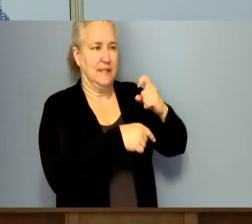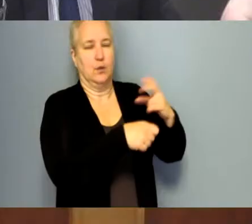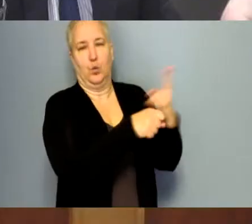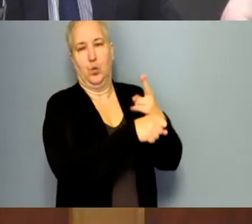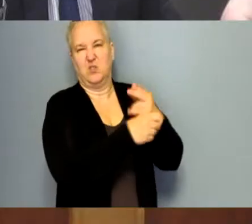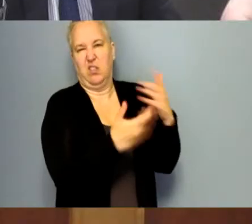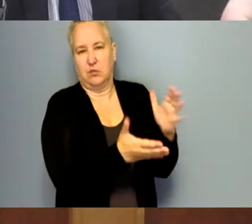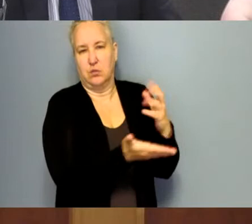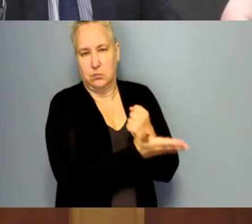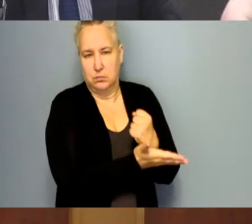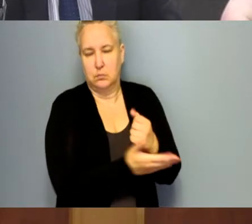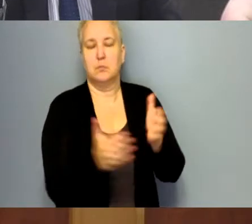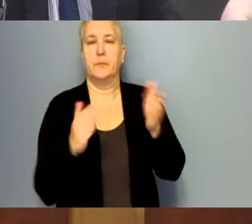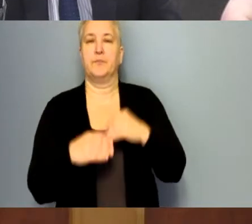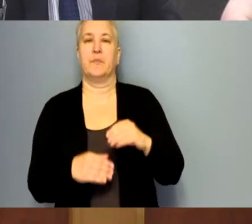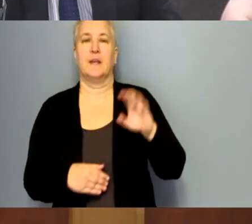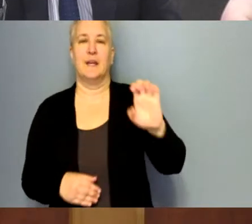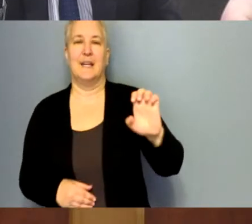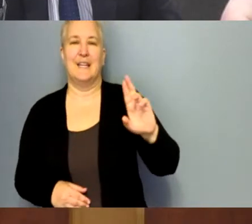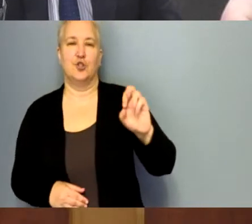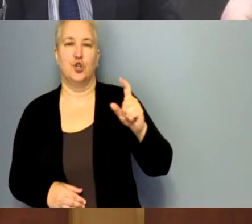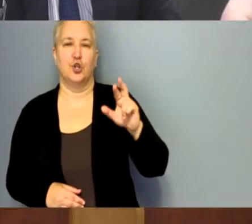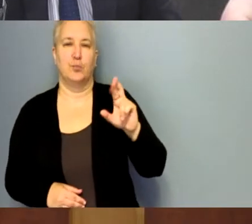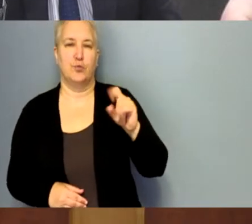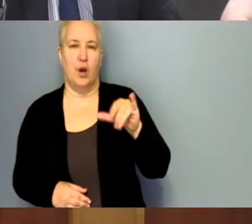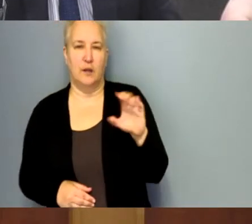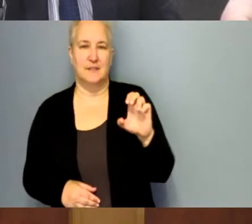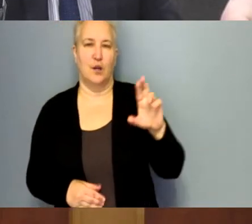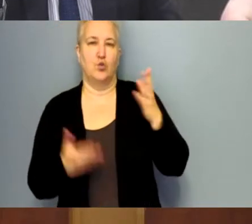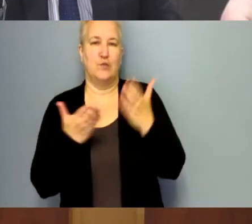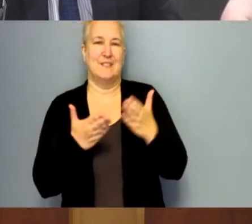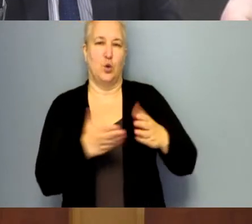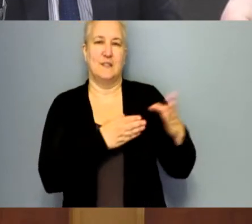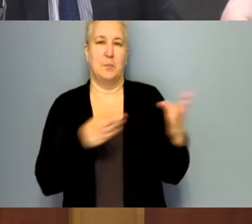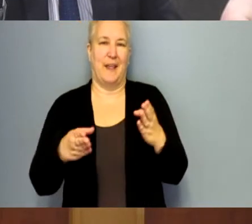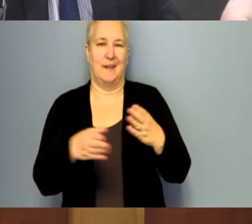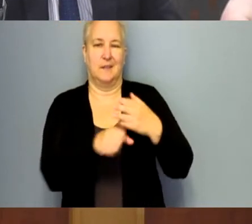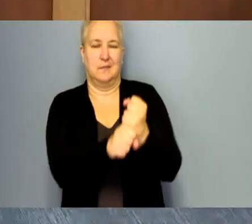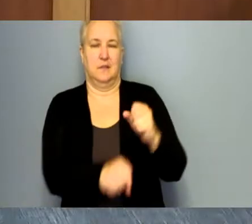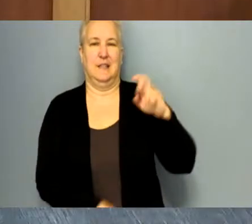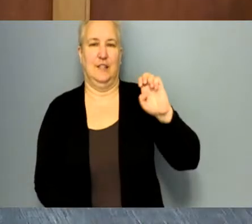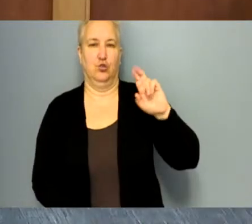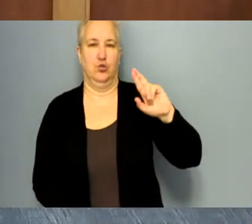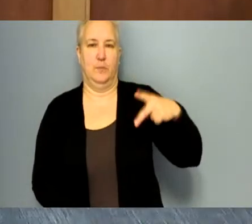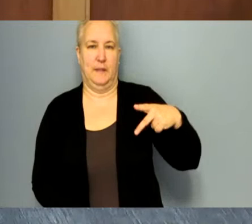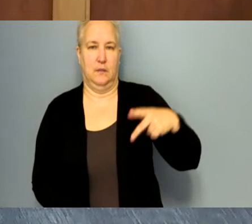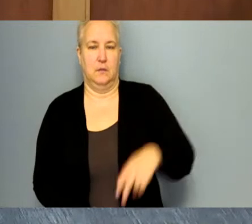Enterprise Resource Planning, ERP. Okay, thank you, appreciate that.